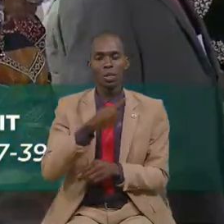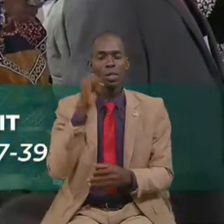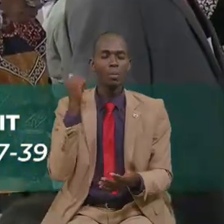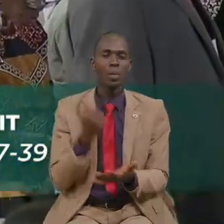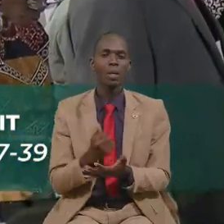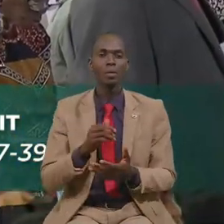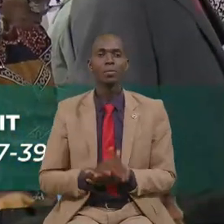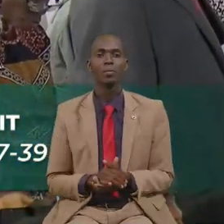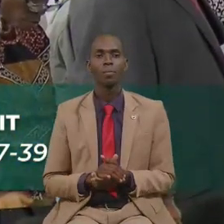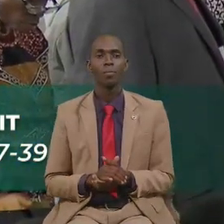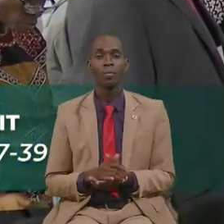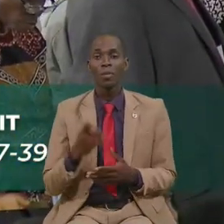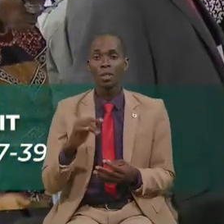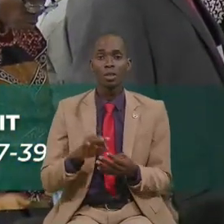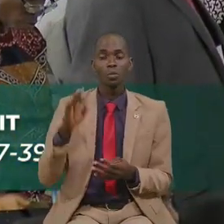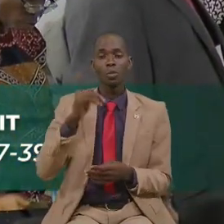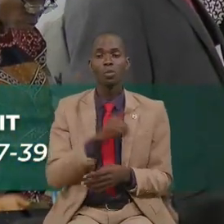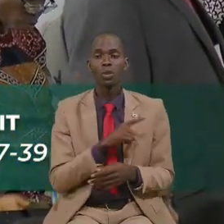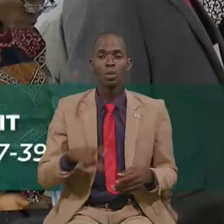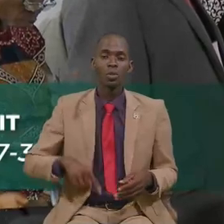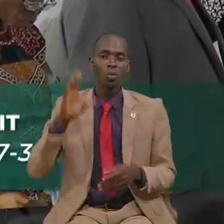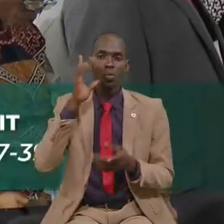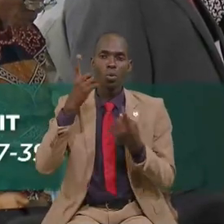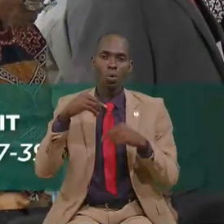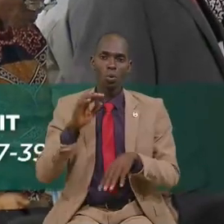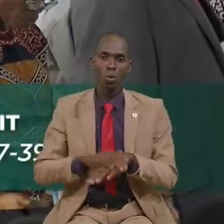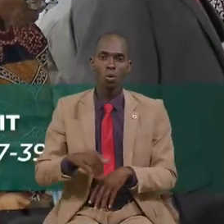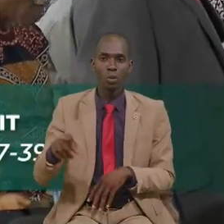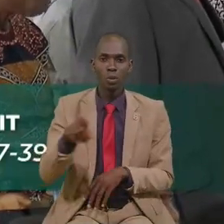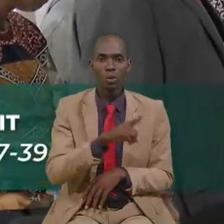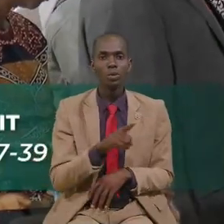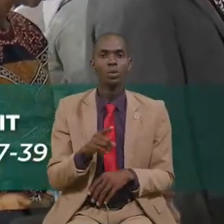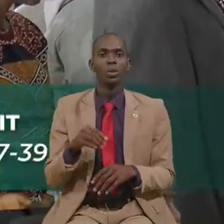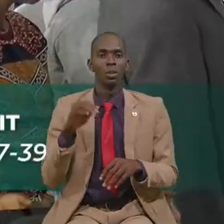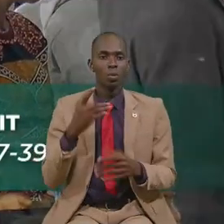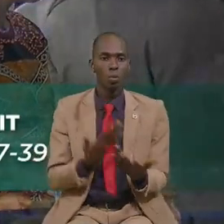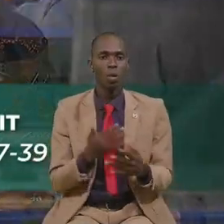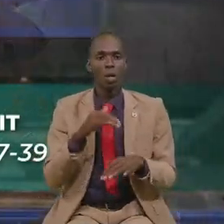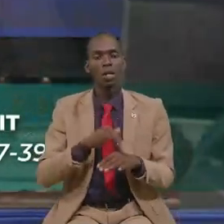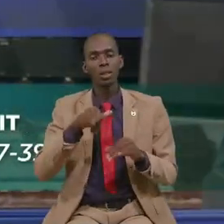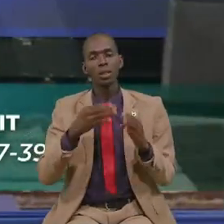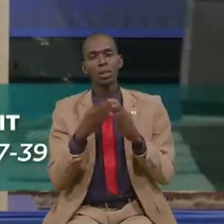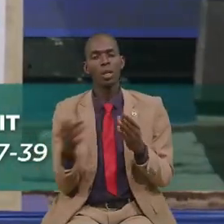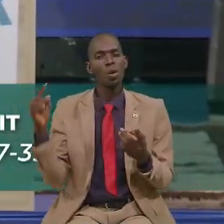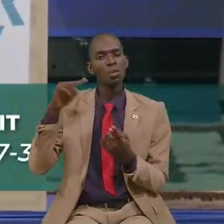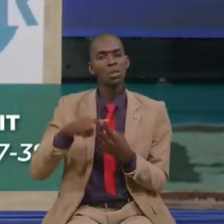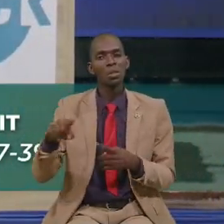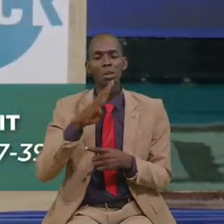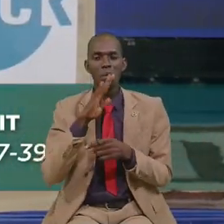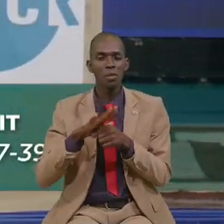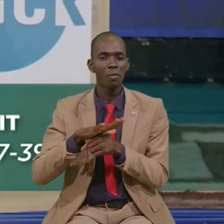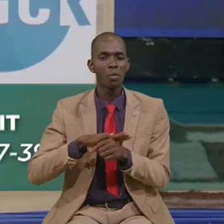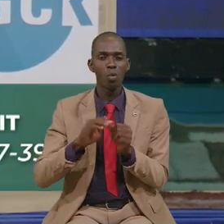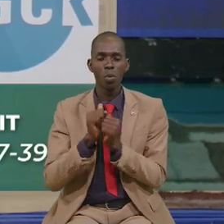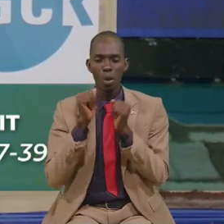The Spirit of the Lord will come upon you. Wait in Jerusalem until ye be endued with power from